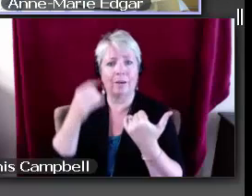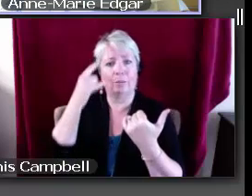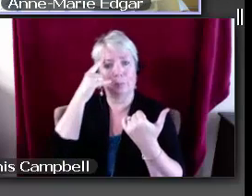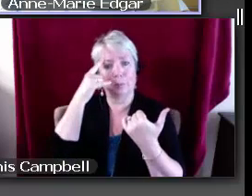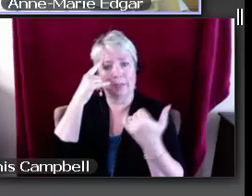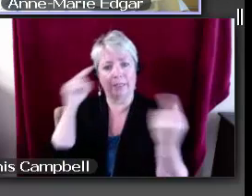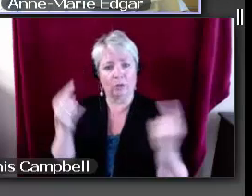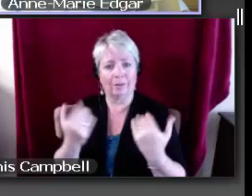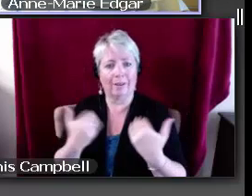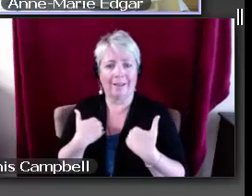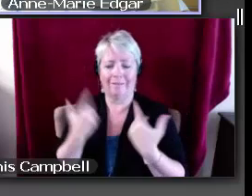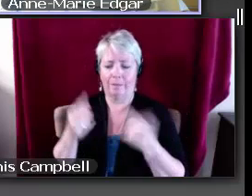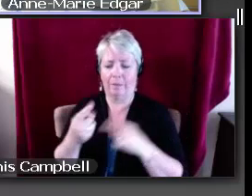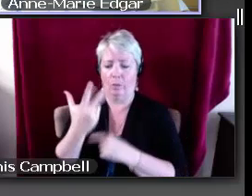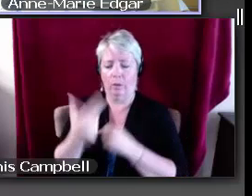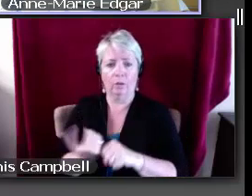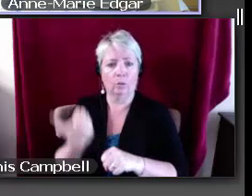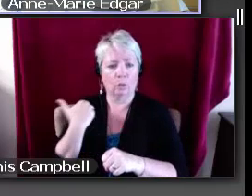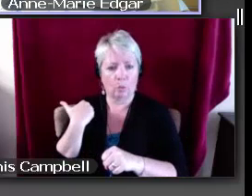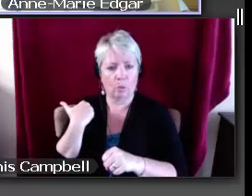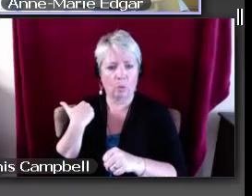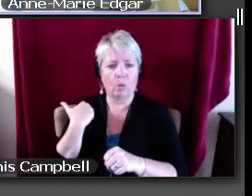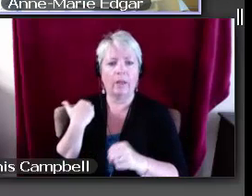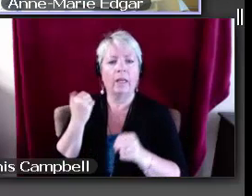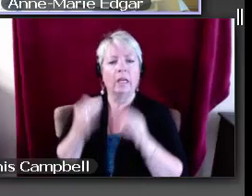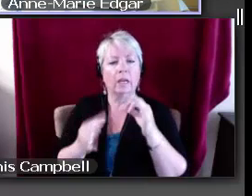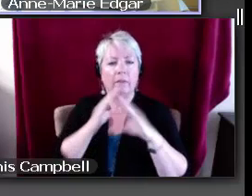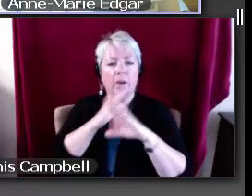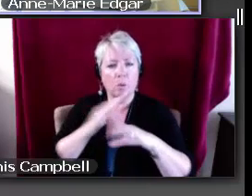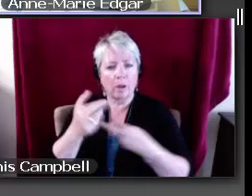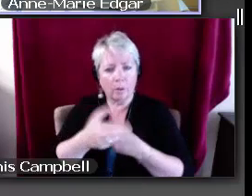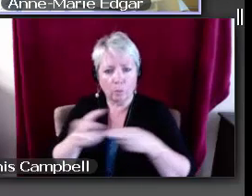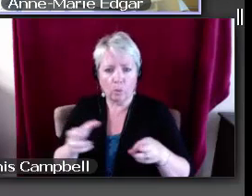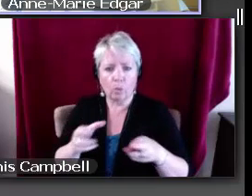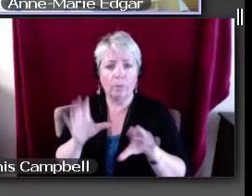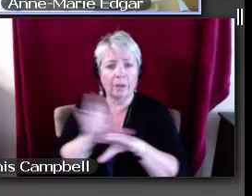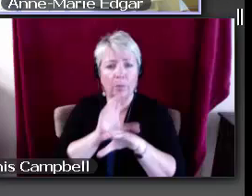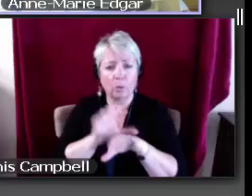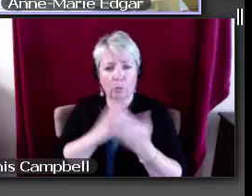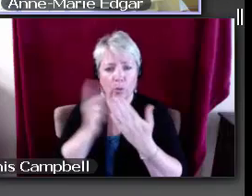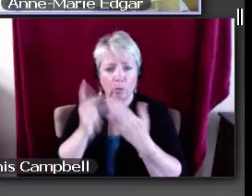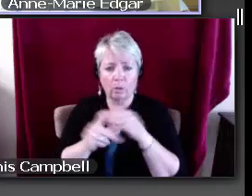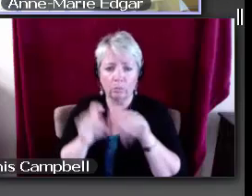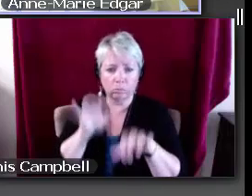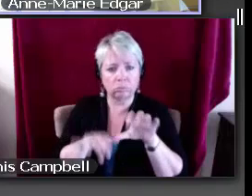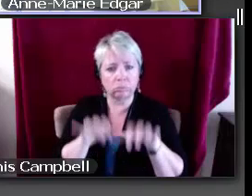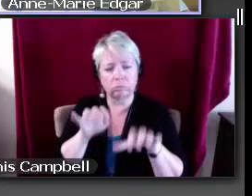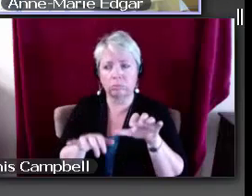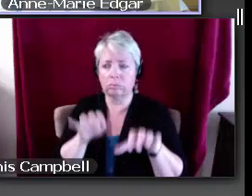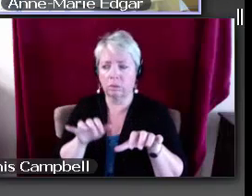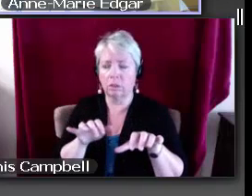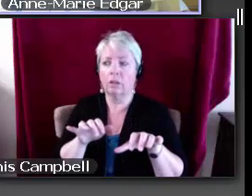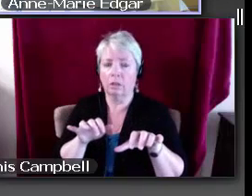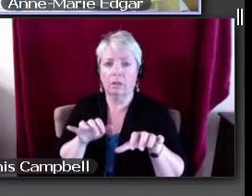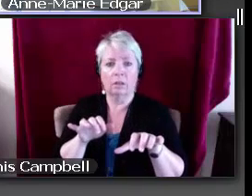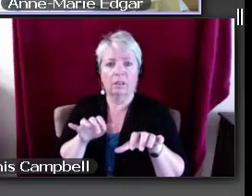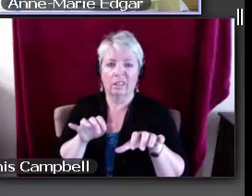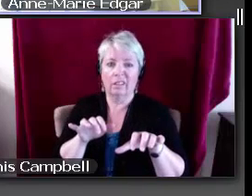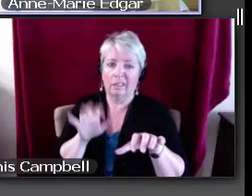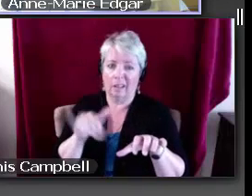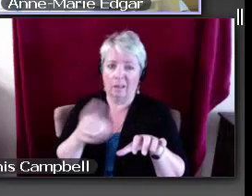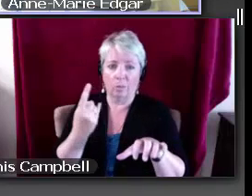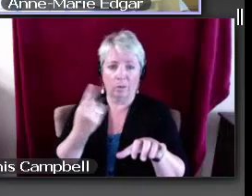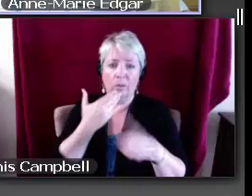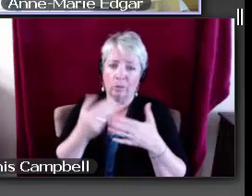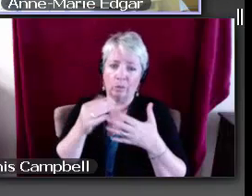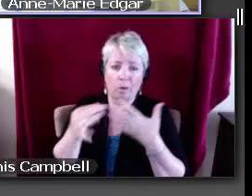ago. Programming in a quiet room is one of the few options I have now to contribute financially in my home.